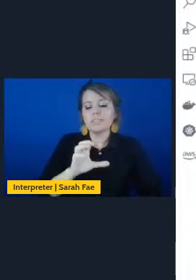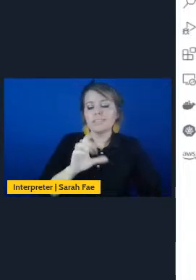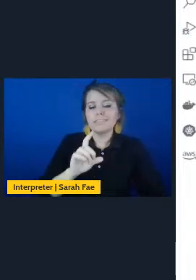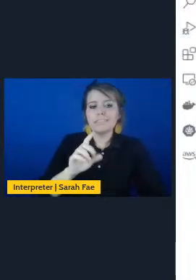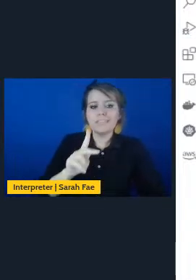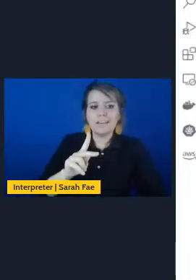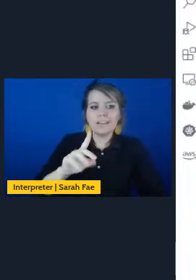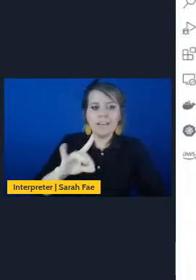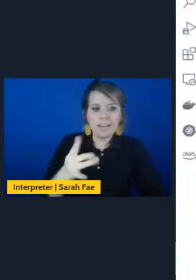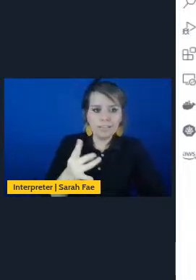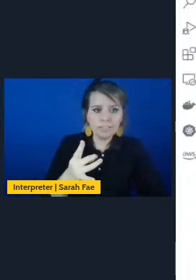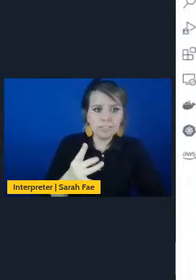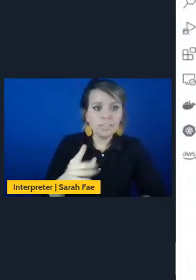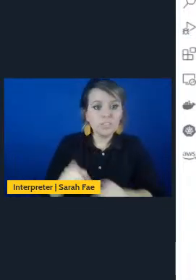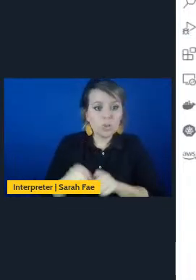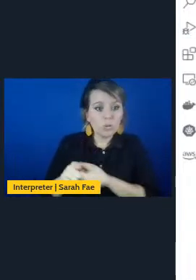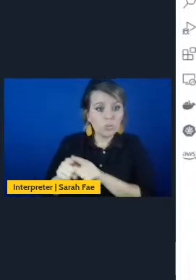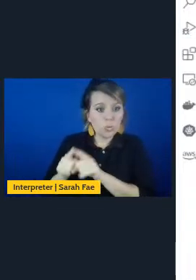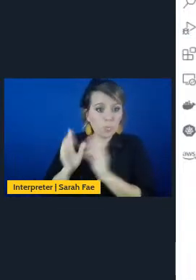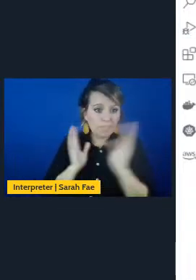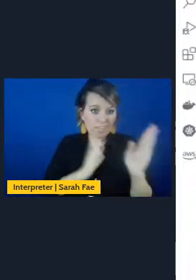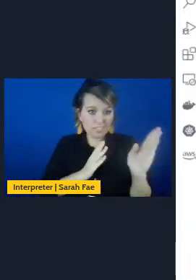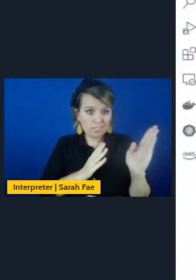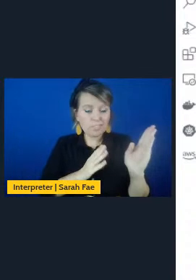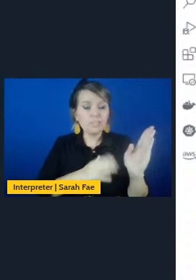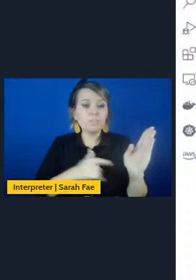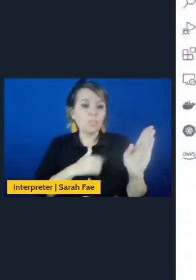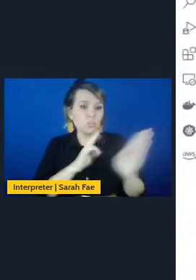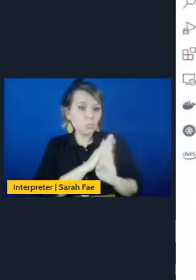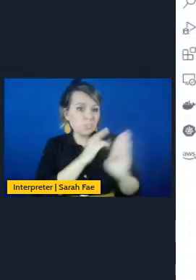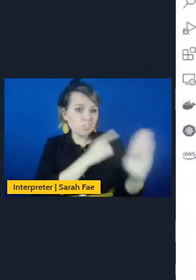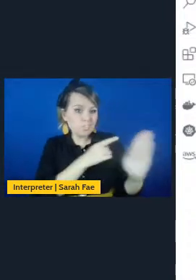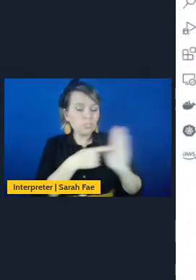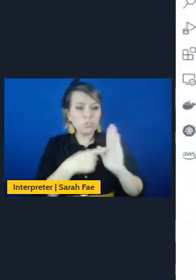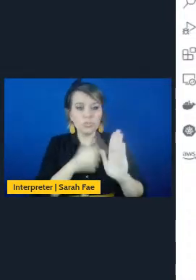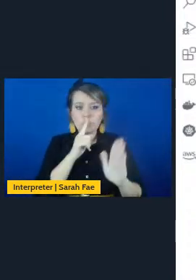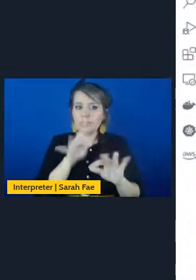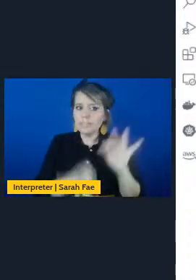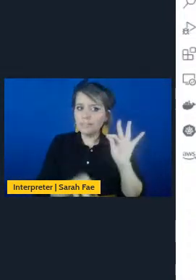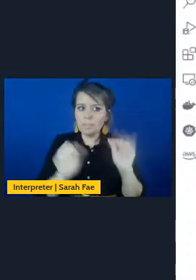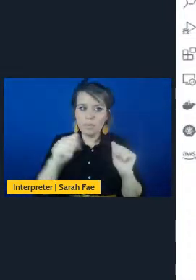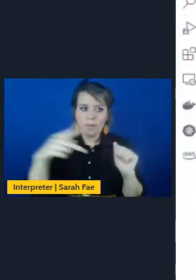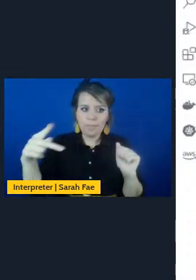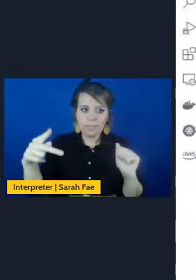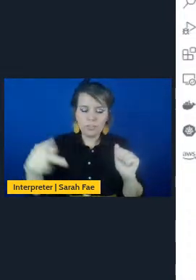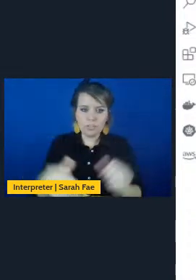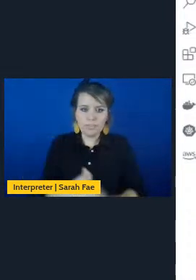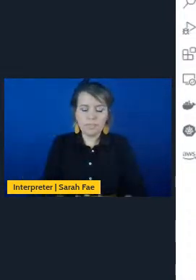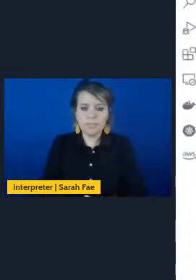to bootstrap a very simple application. So let me do that. So I'm going to use